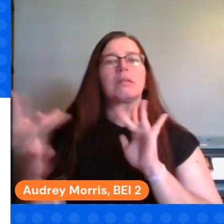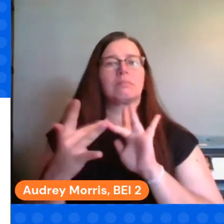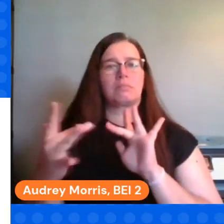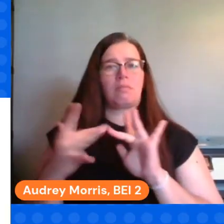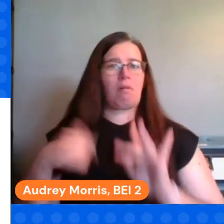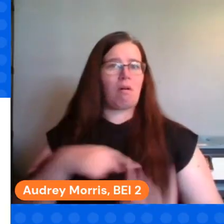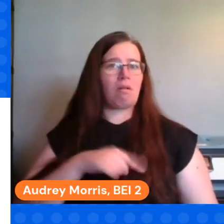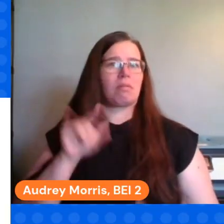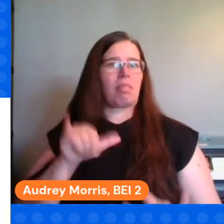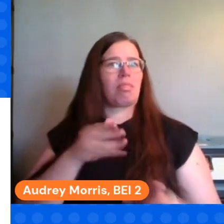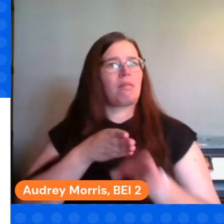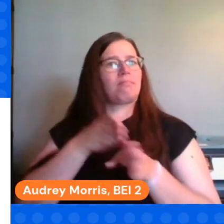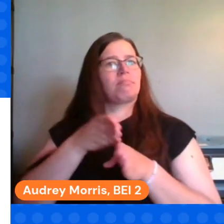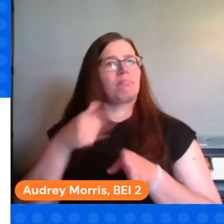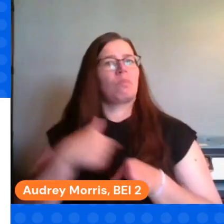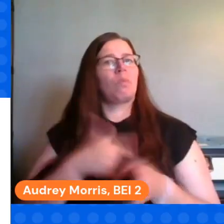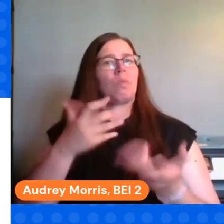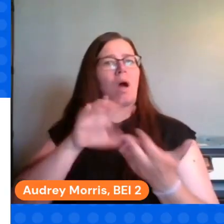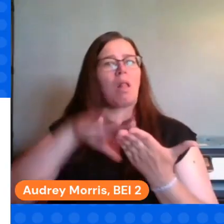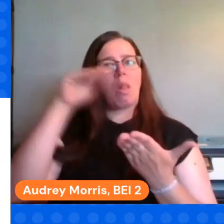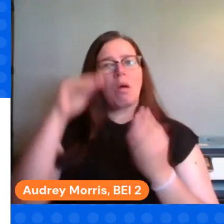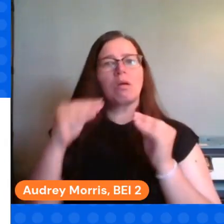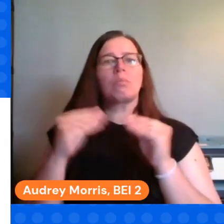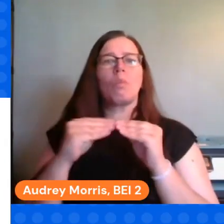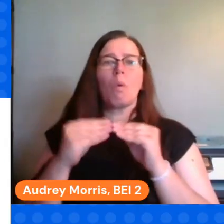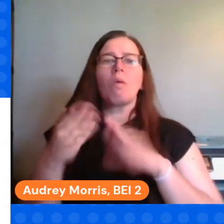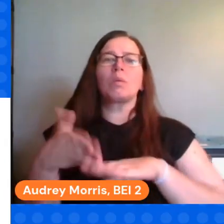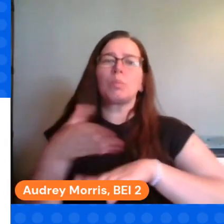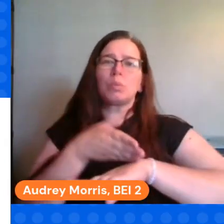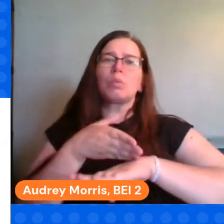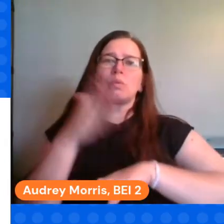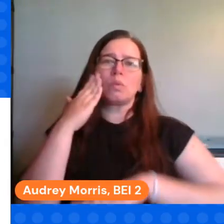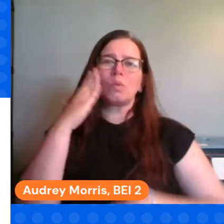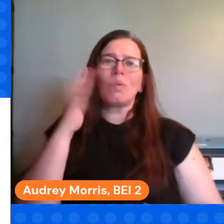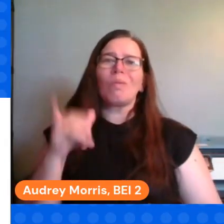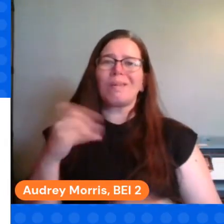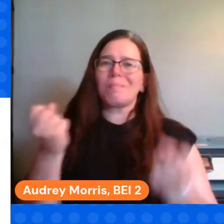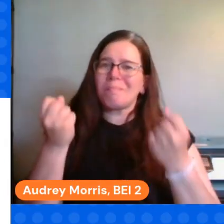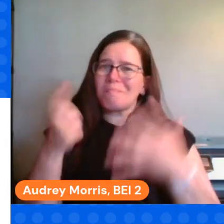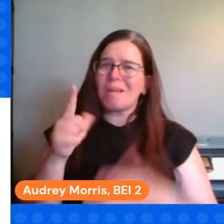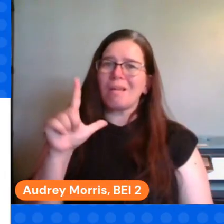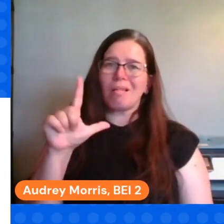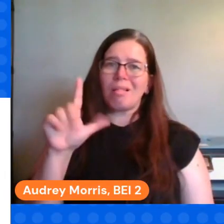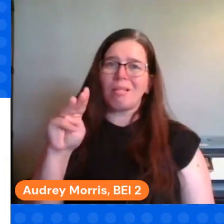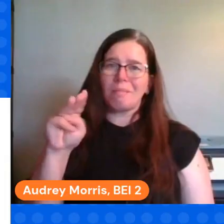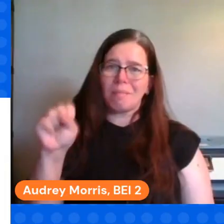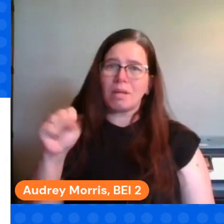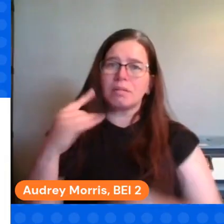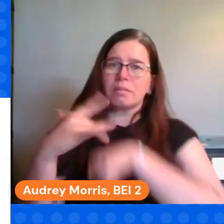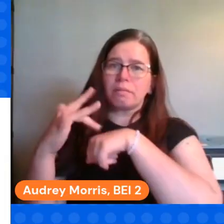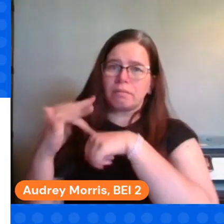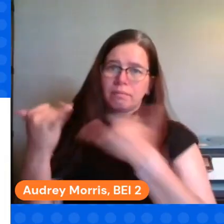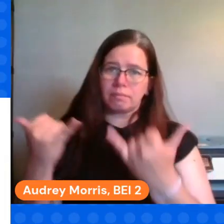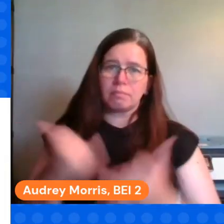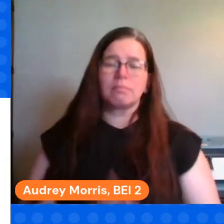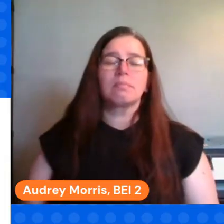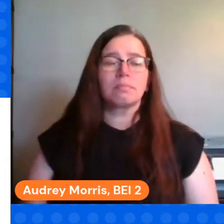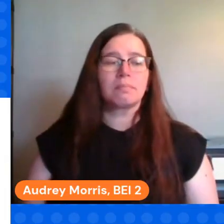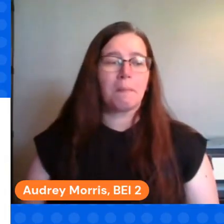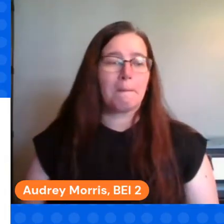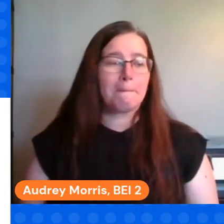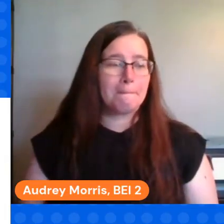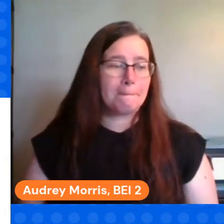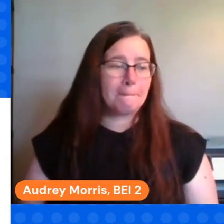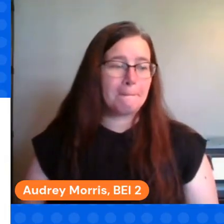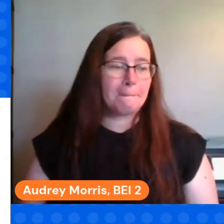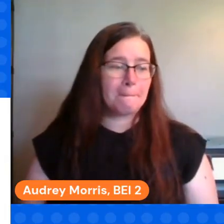area we always want to learn more about and improve, because we know there's many LMSs in the world today. So yeah, thanks.